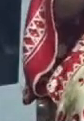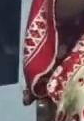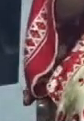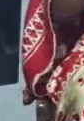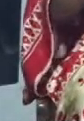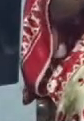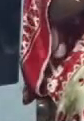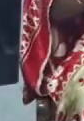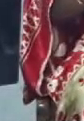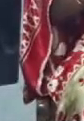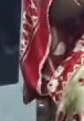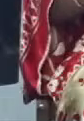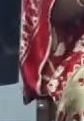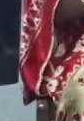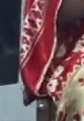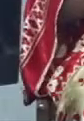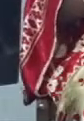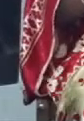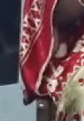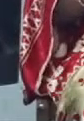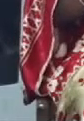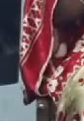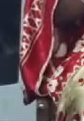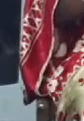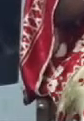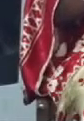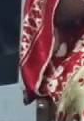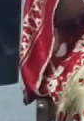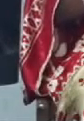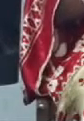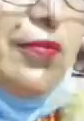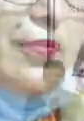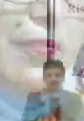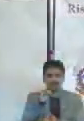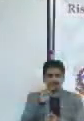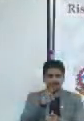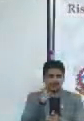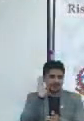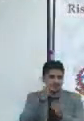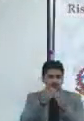you said giving approval in Kathmandu context, up to 100 watt.